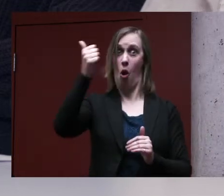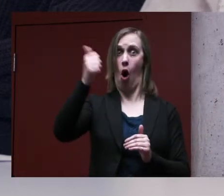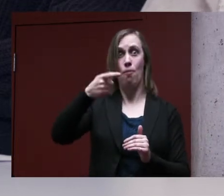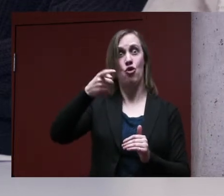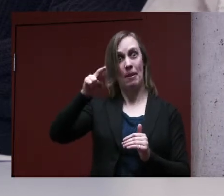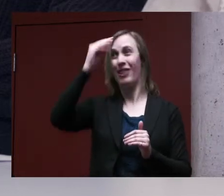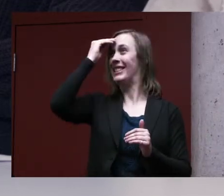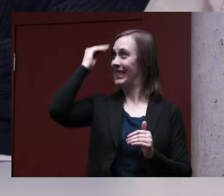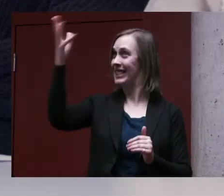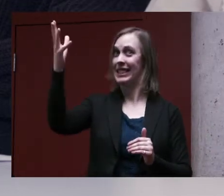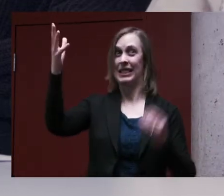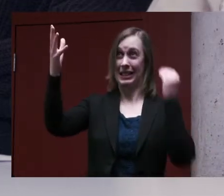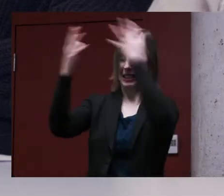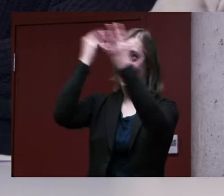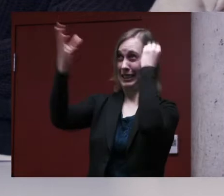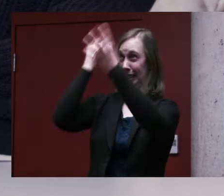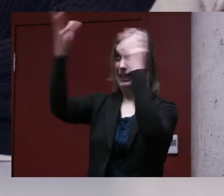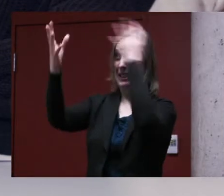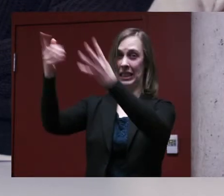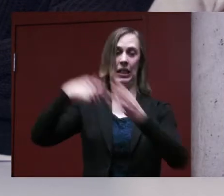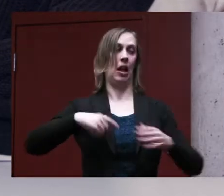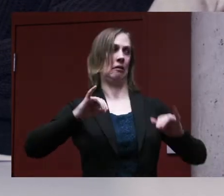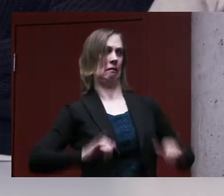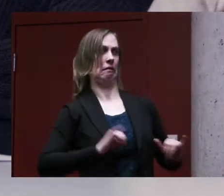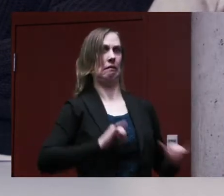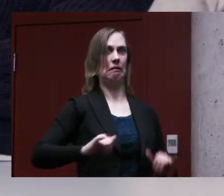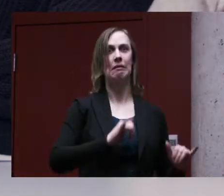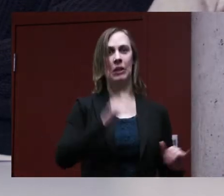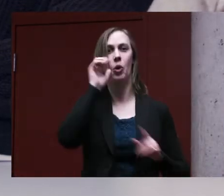that would have a big impact. Thank you.